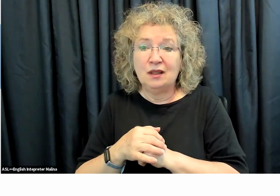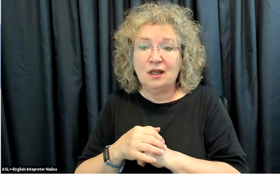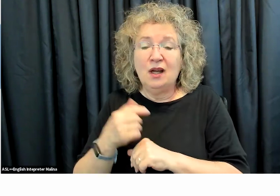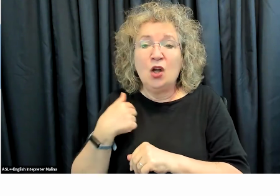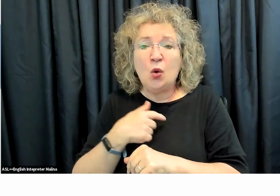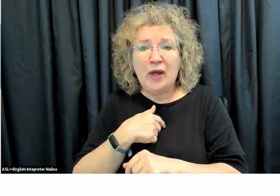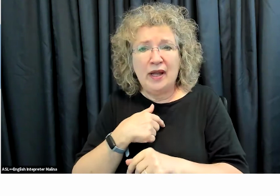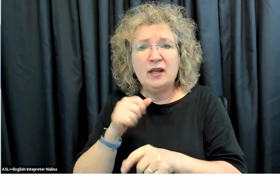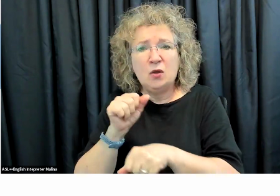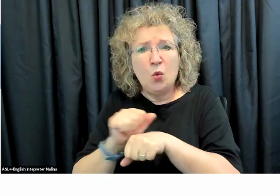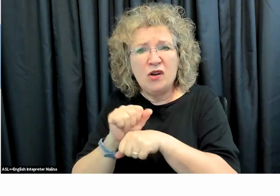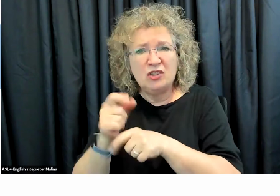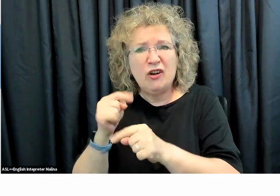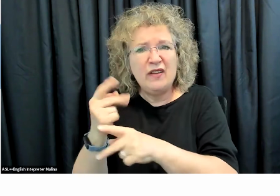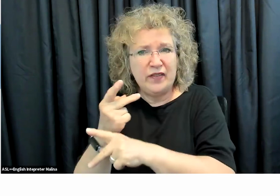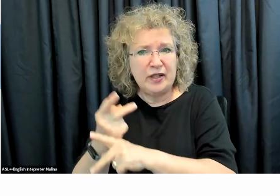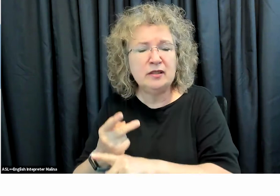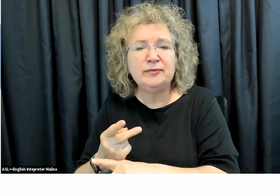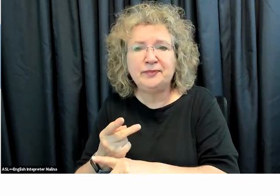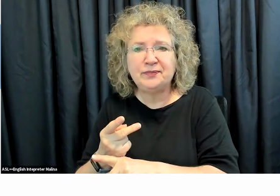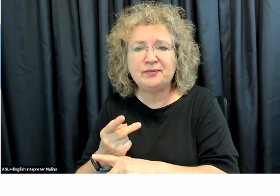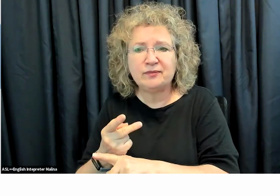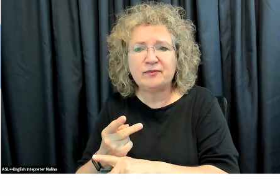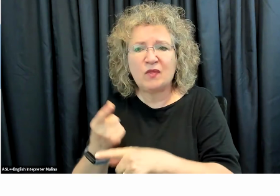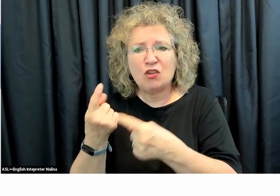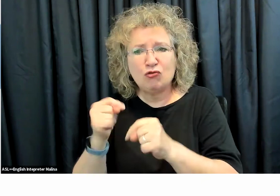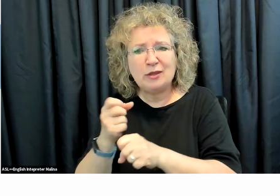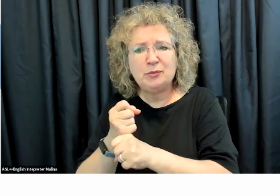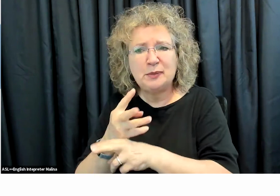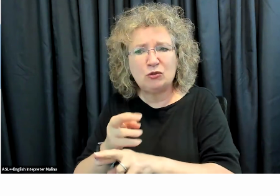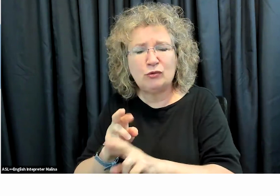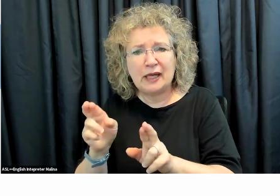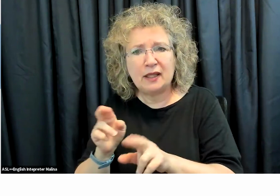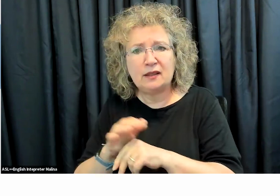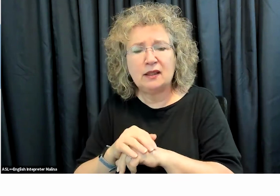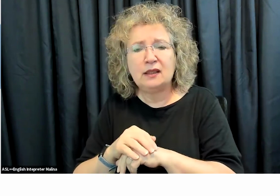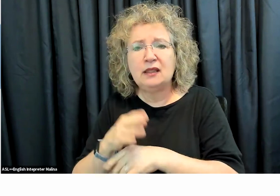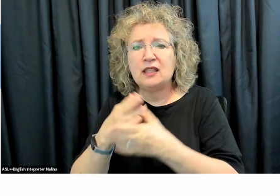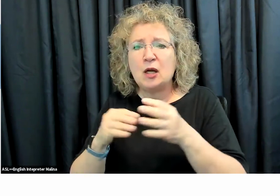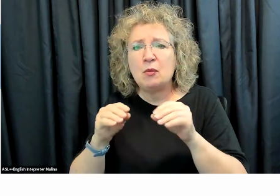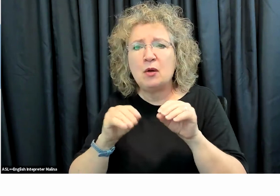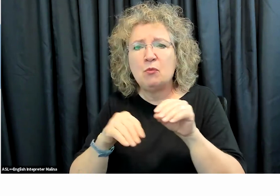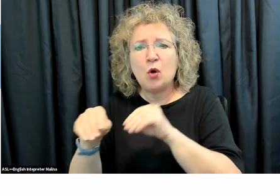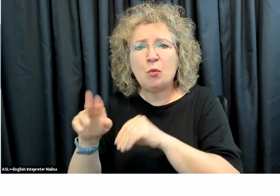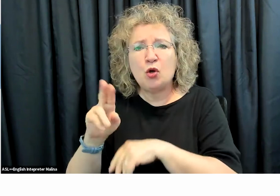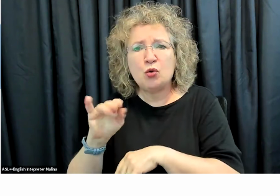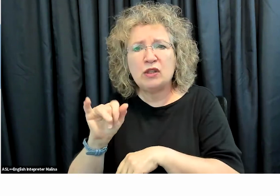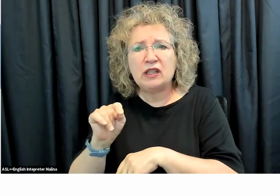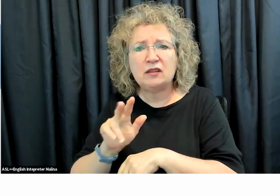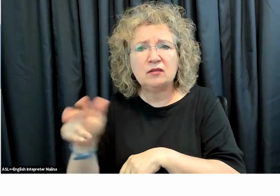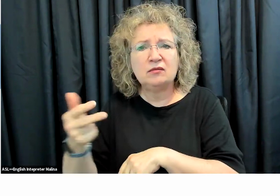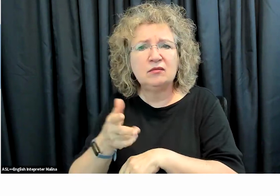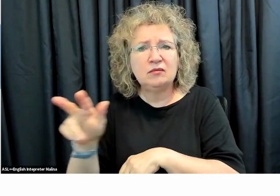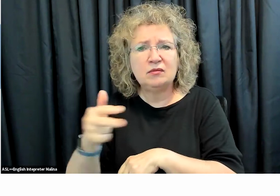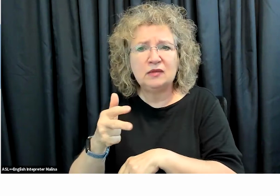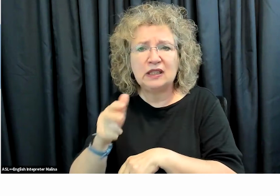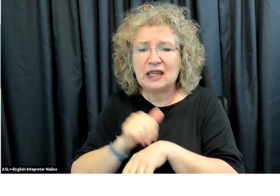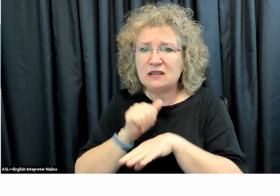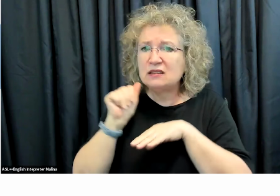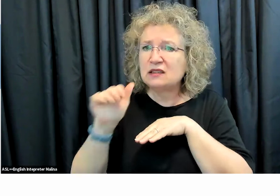working on and trying to have some preparedness, mobile units that can be, given out quickly to those areas to